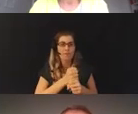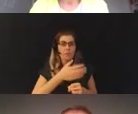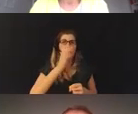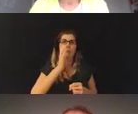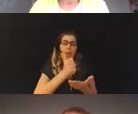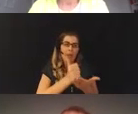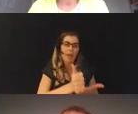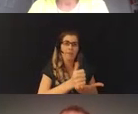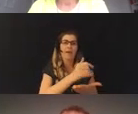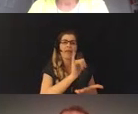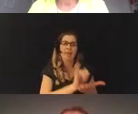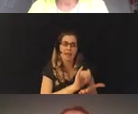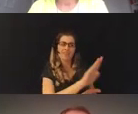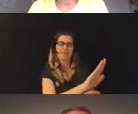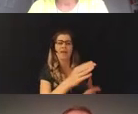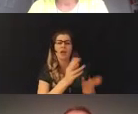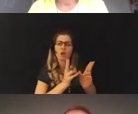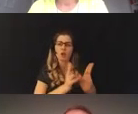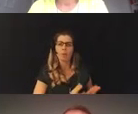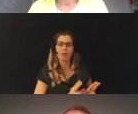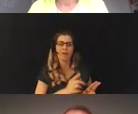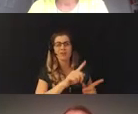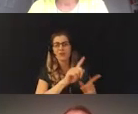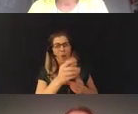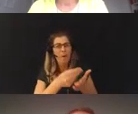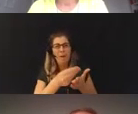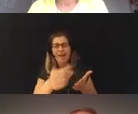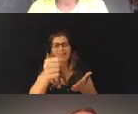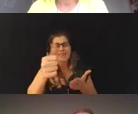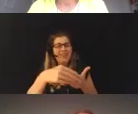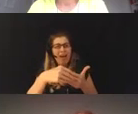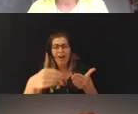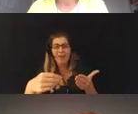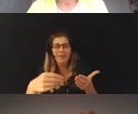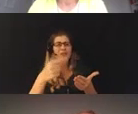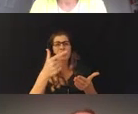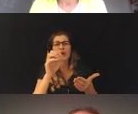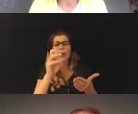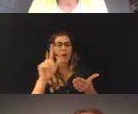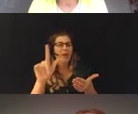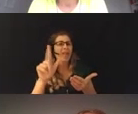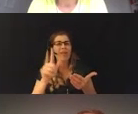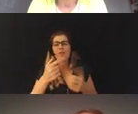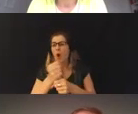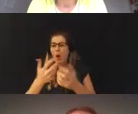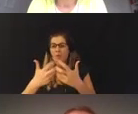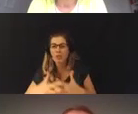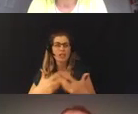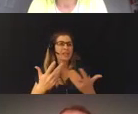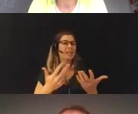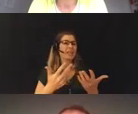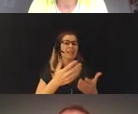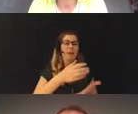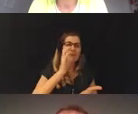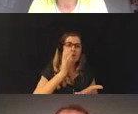right? That, by the way, going to Goodwill and spending $10 on mugs, coffee, and tea, and then maybe $15 a month to replenish that was one of